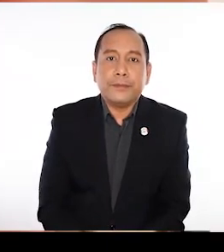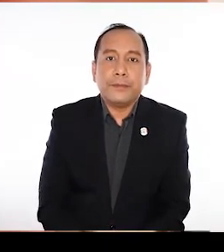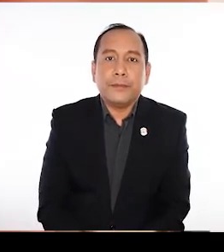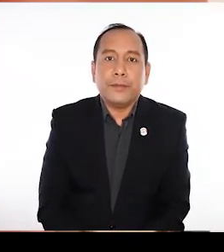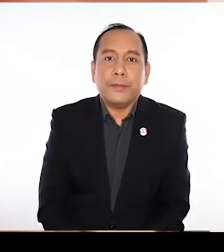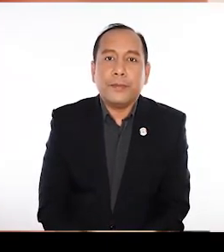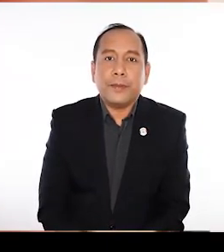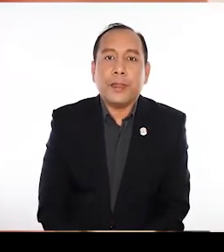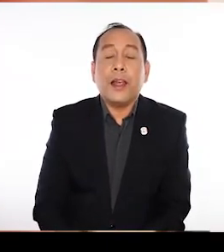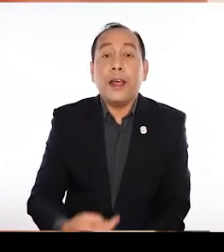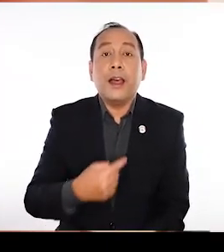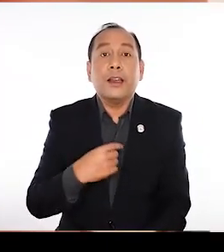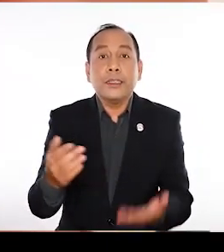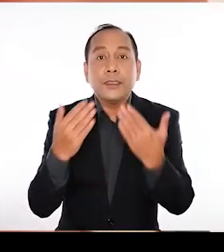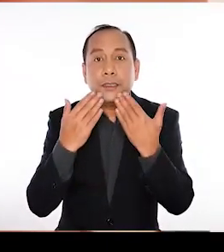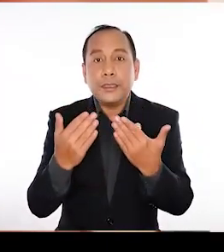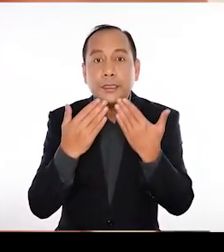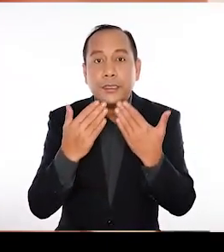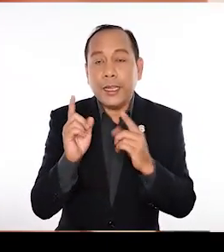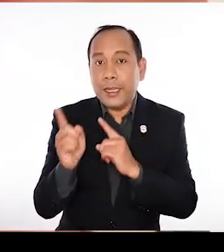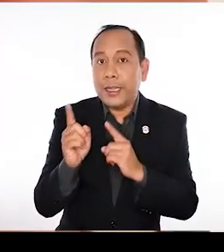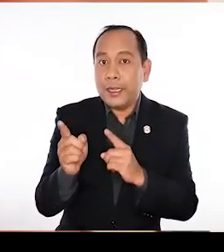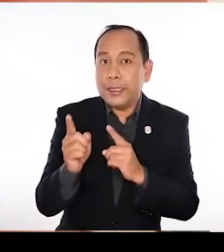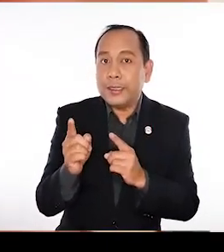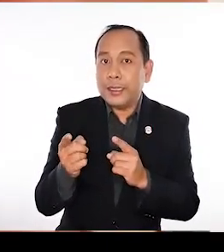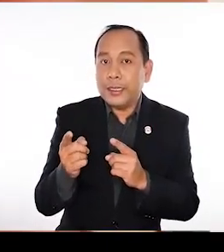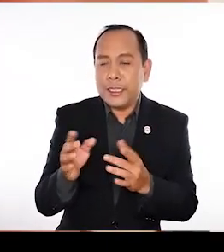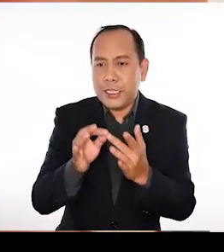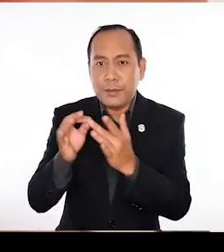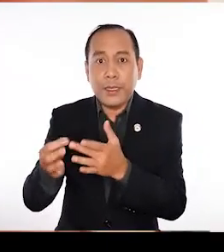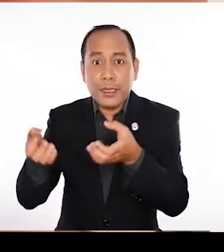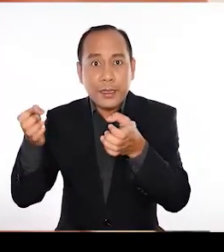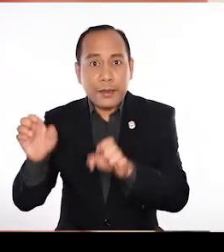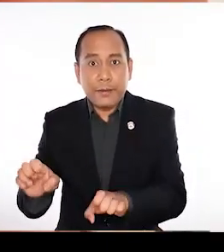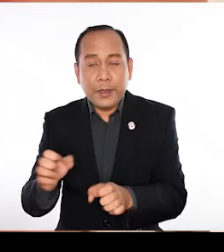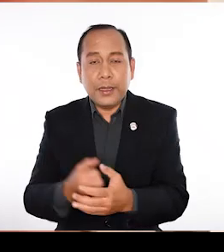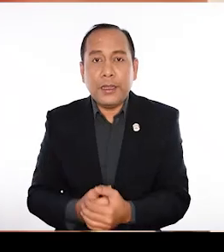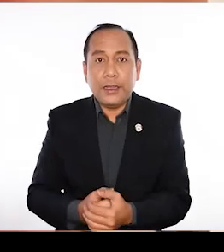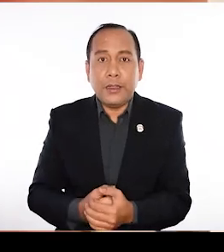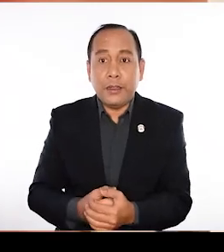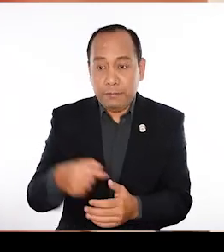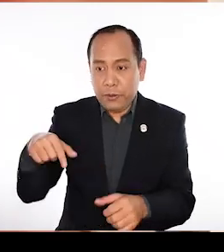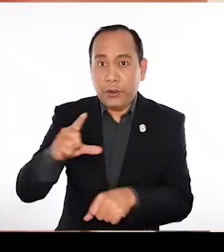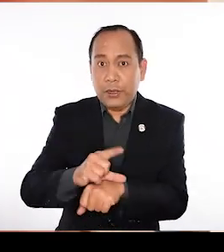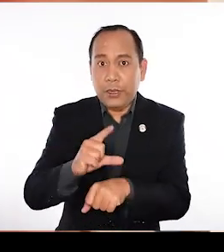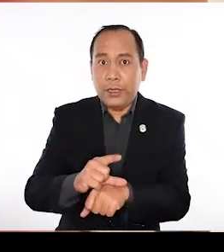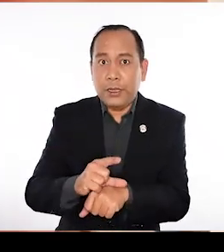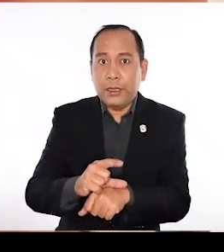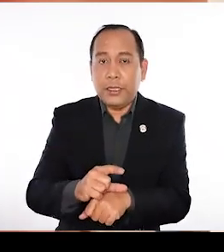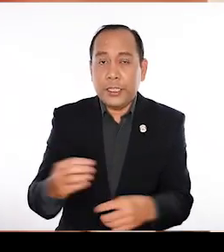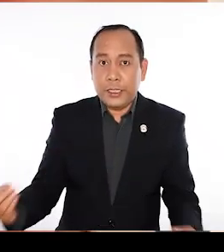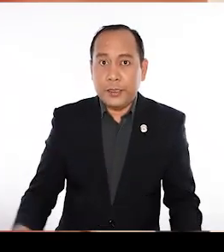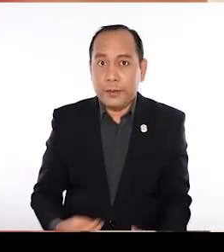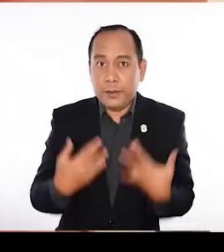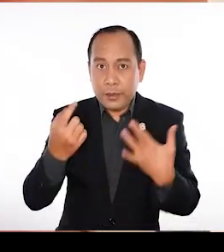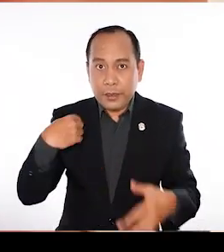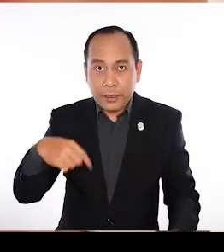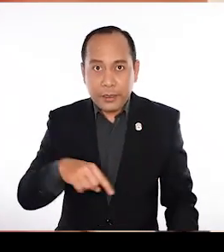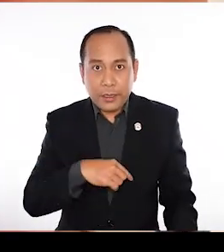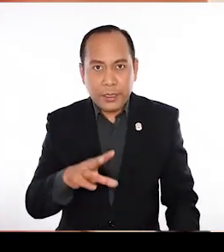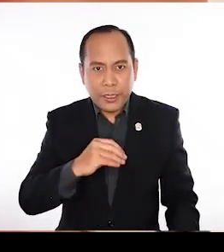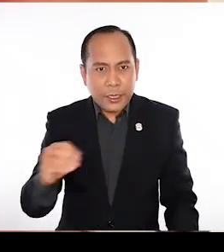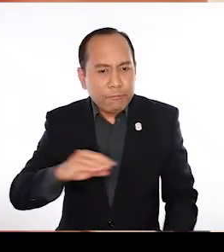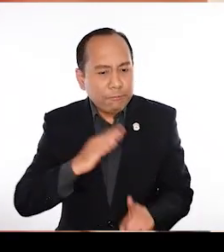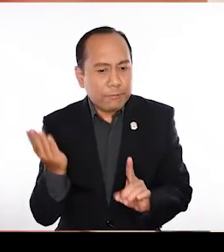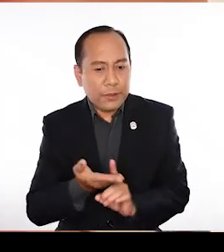I am very grateful and blessed to attend this very special event of our local. It inspires us and